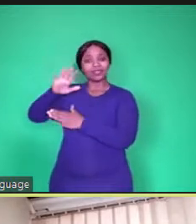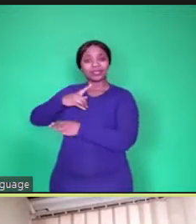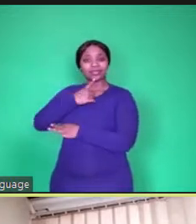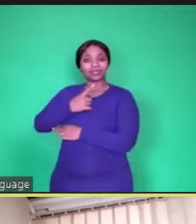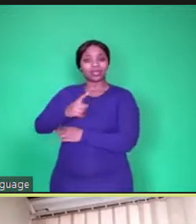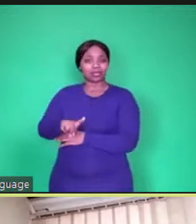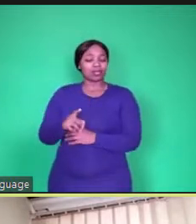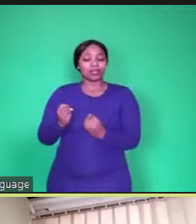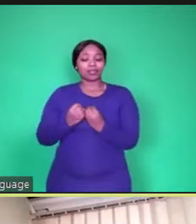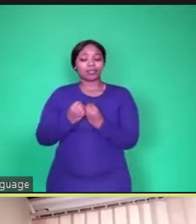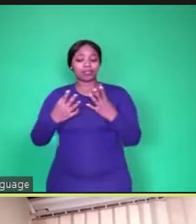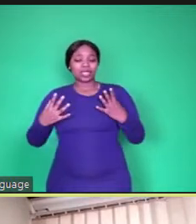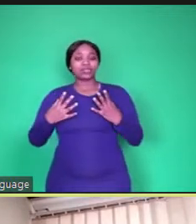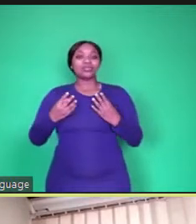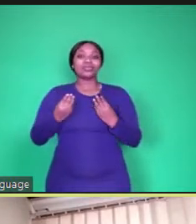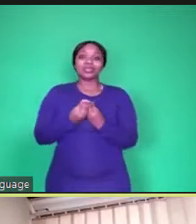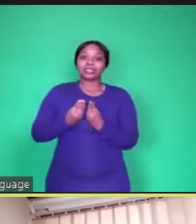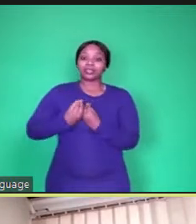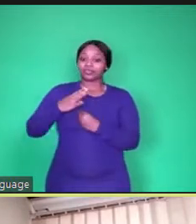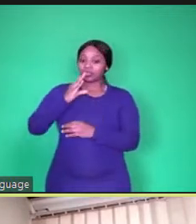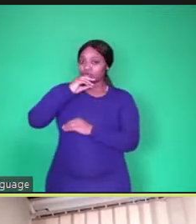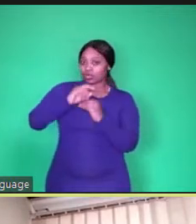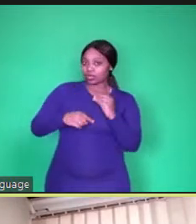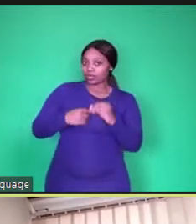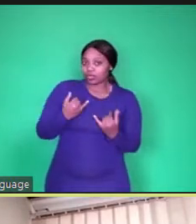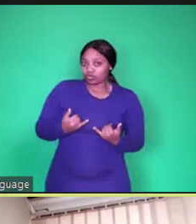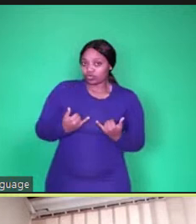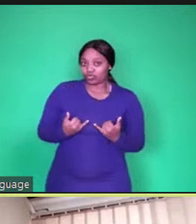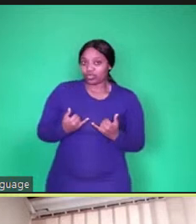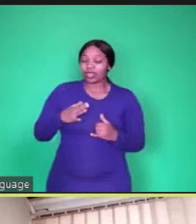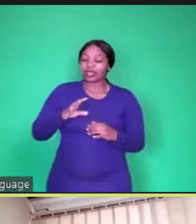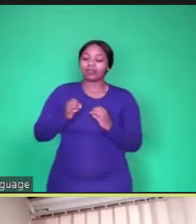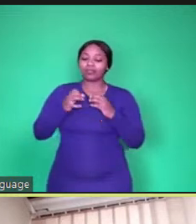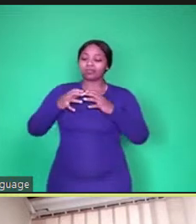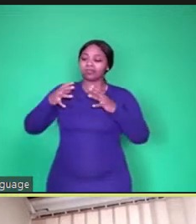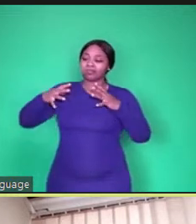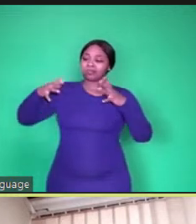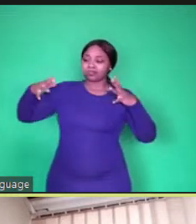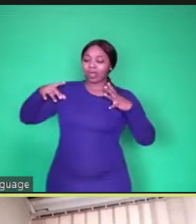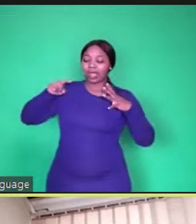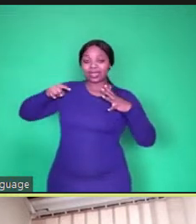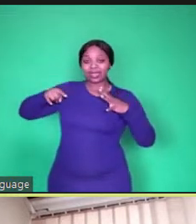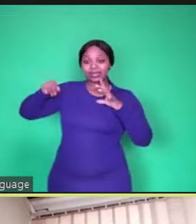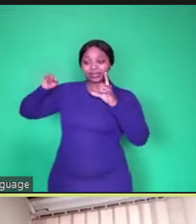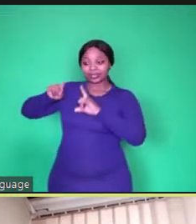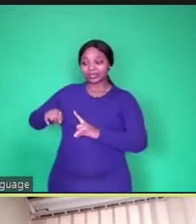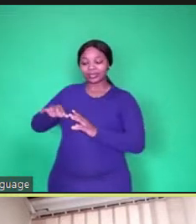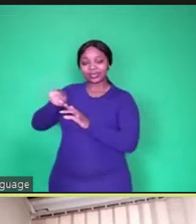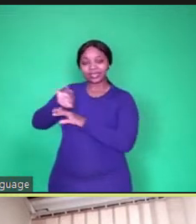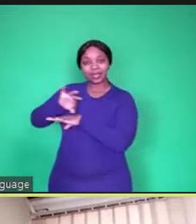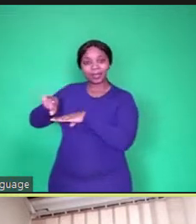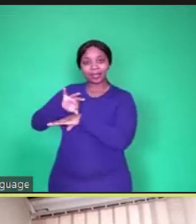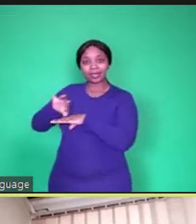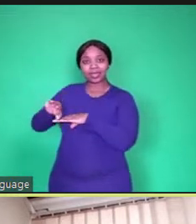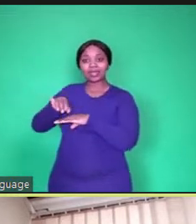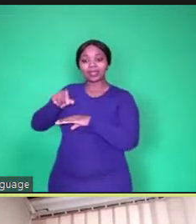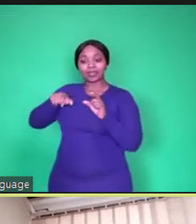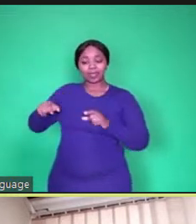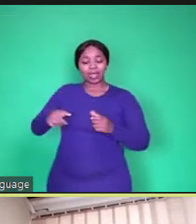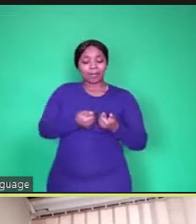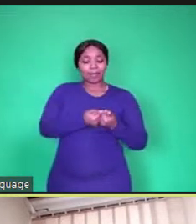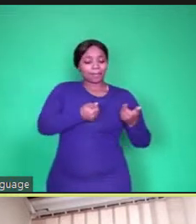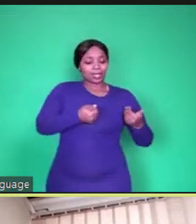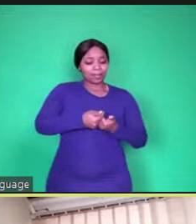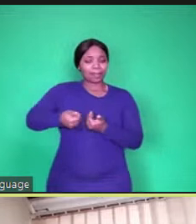today has more perpetuated the spatial planning, which categorized people in terms of their race and also in terms of their